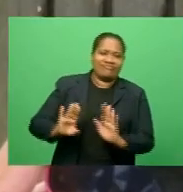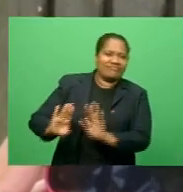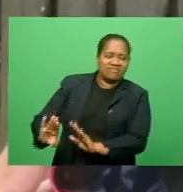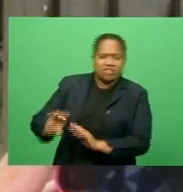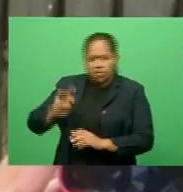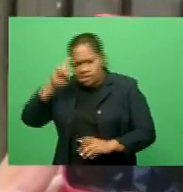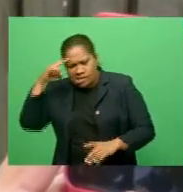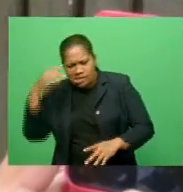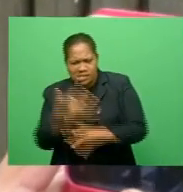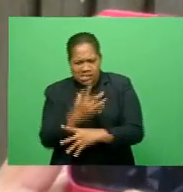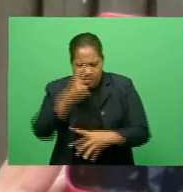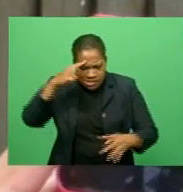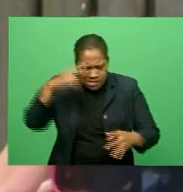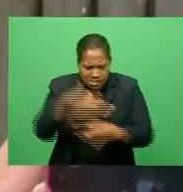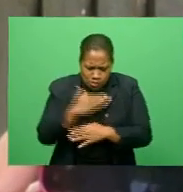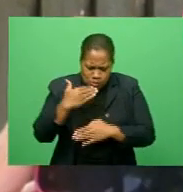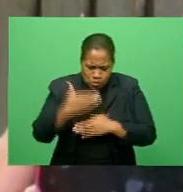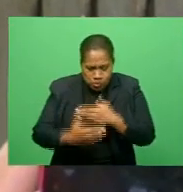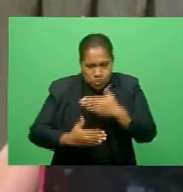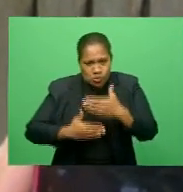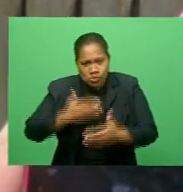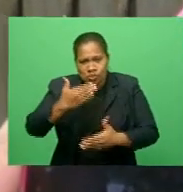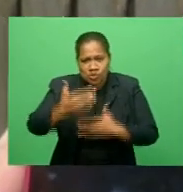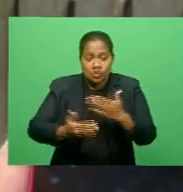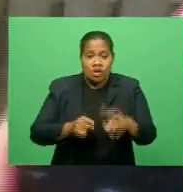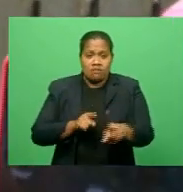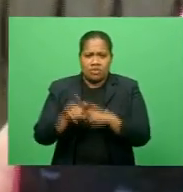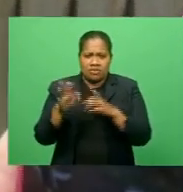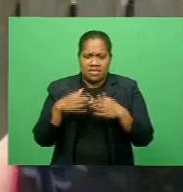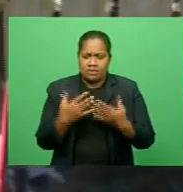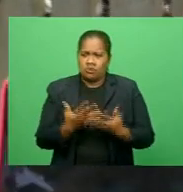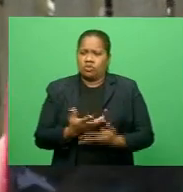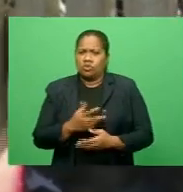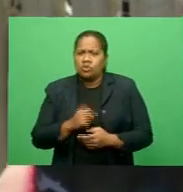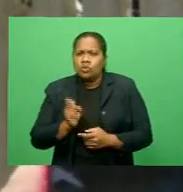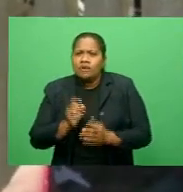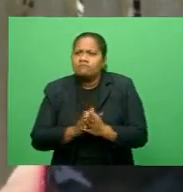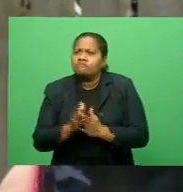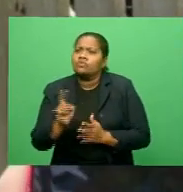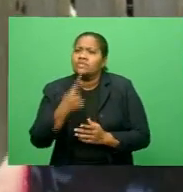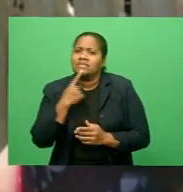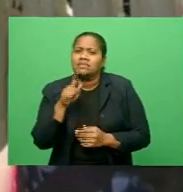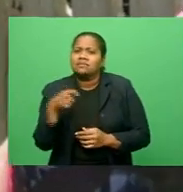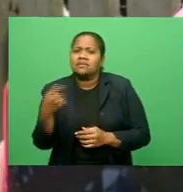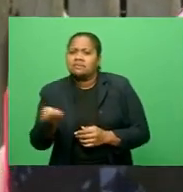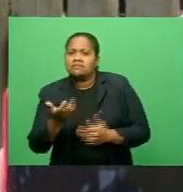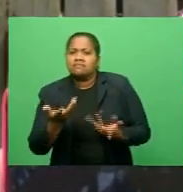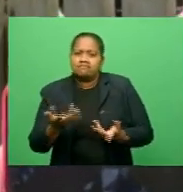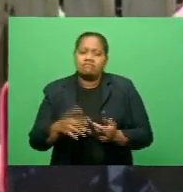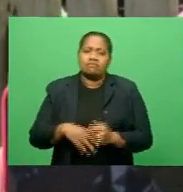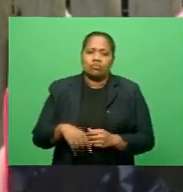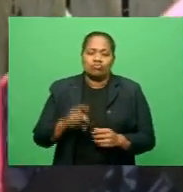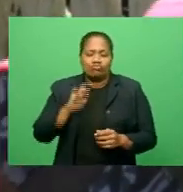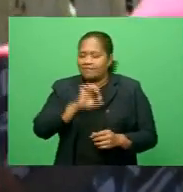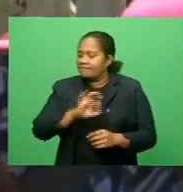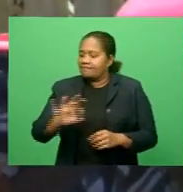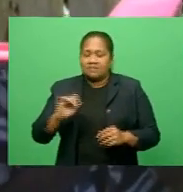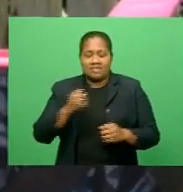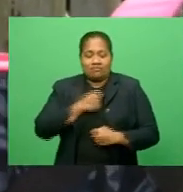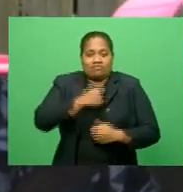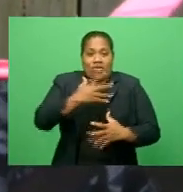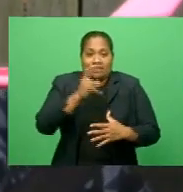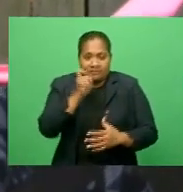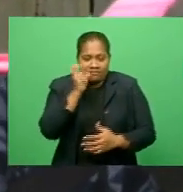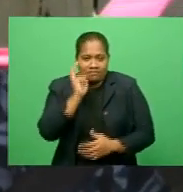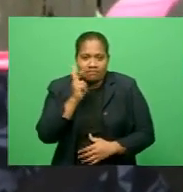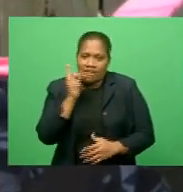confusion keeps going. Most are now anticipating what Rambuka will say next. It will come as no surprise if it is another change